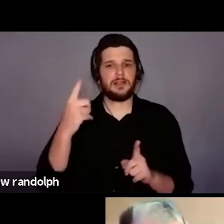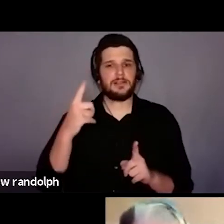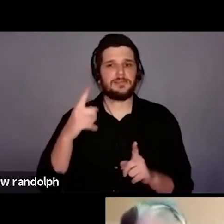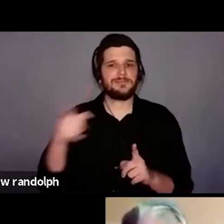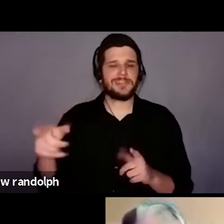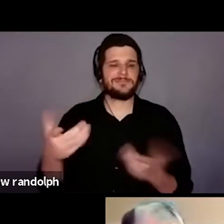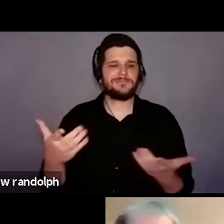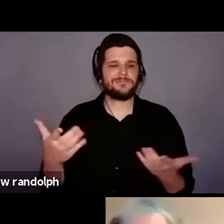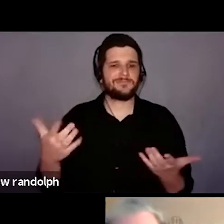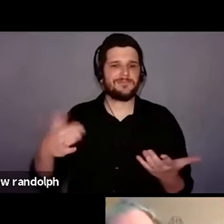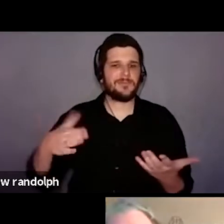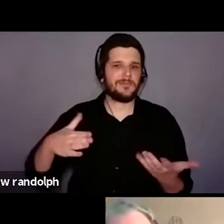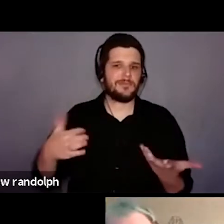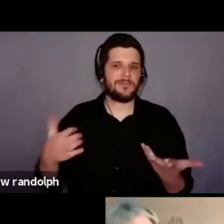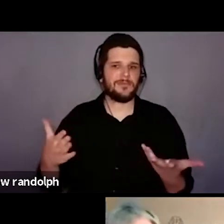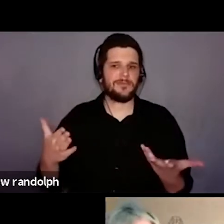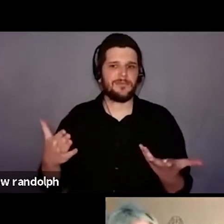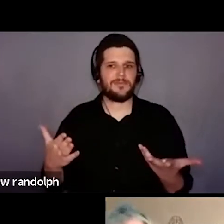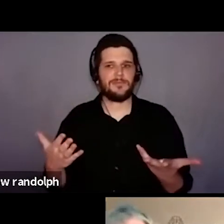haven't